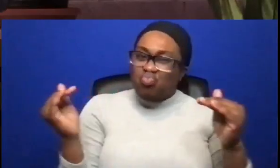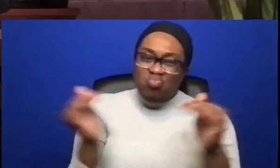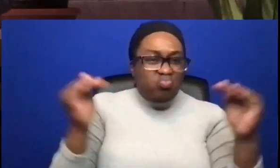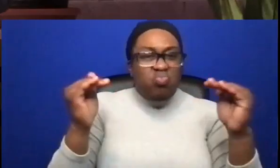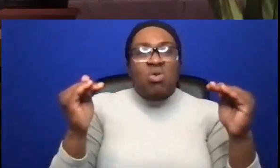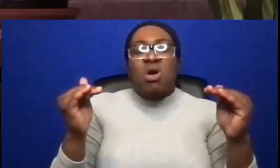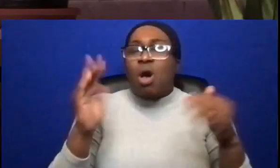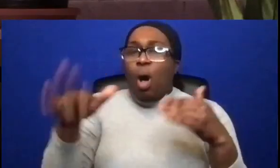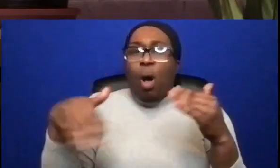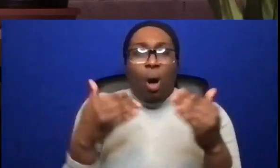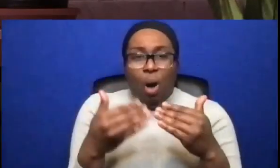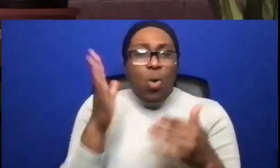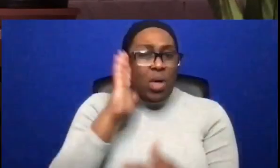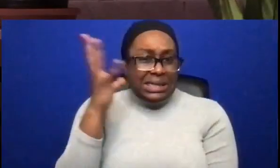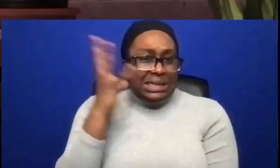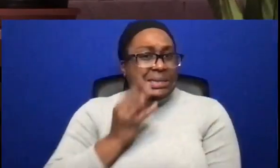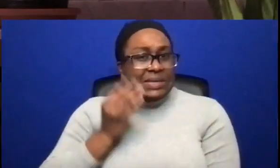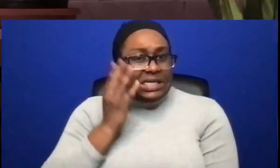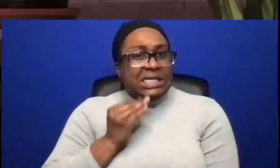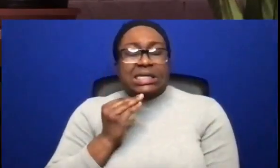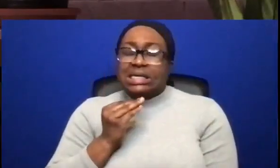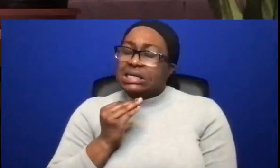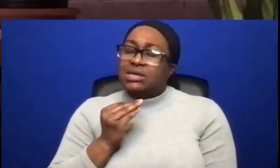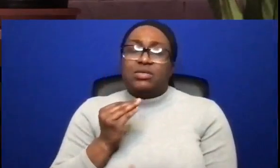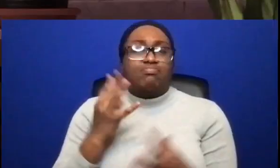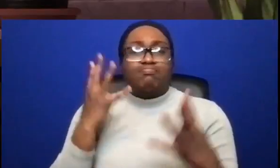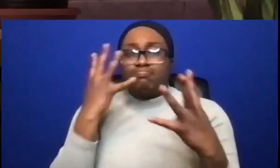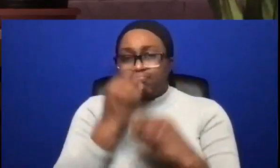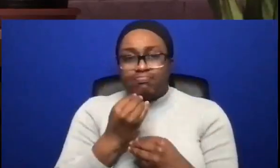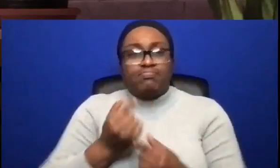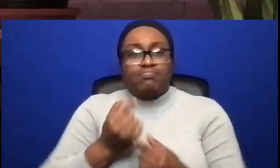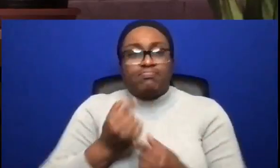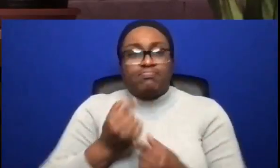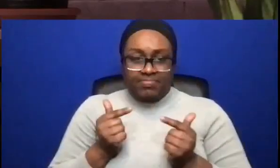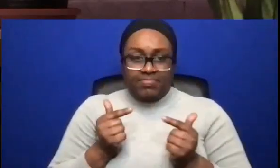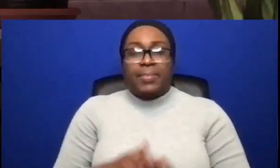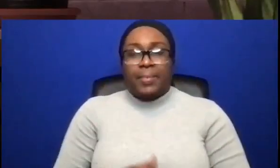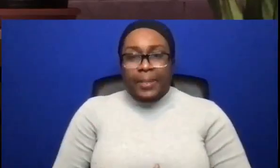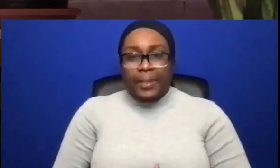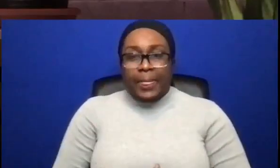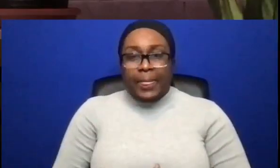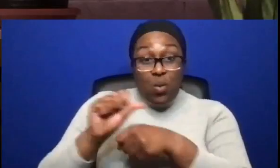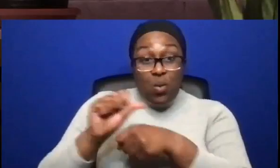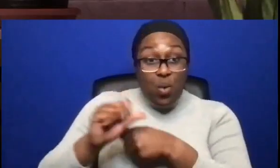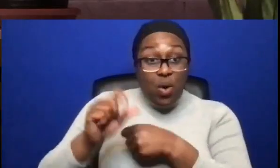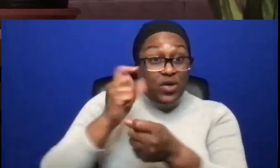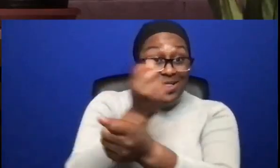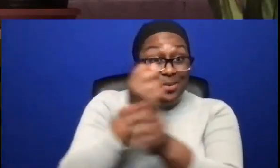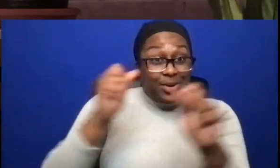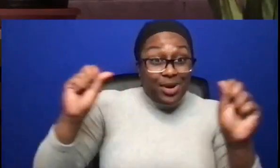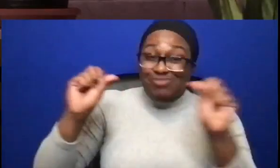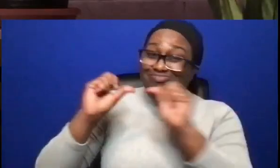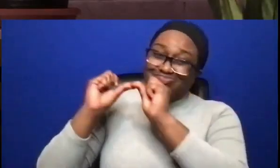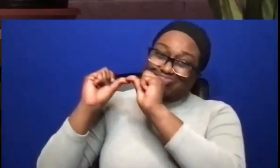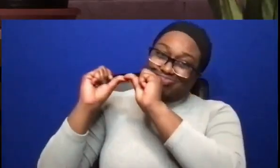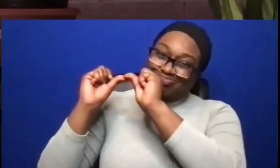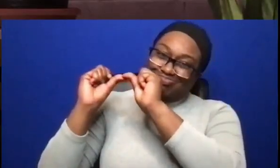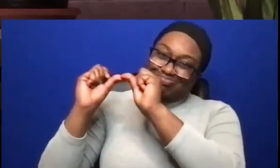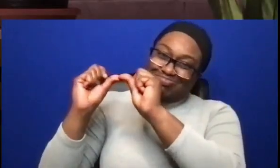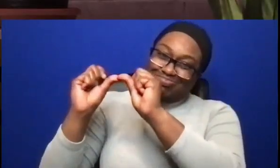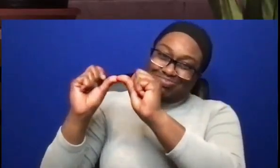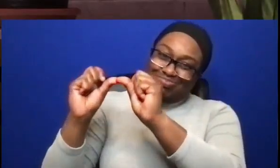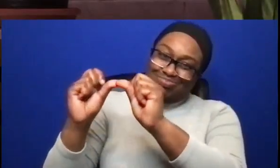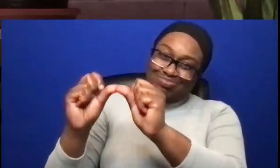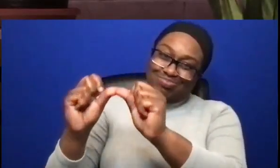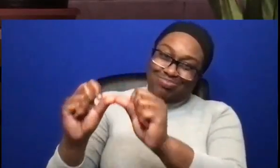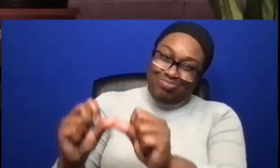may experience abundant life. The work of liberation is ongoing, and it's less about